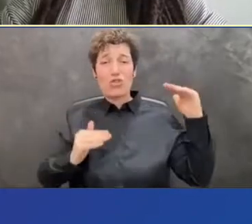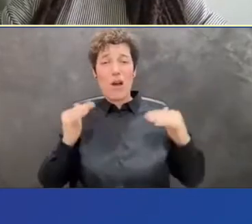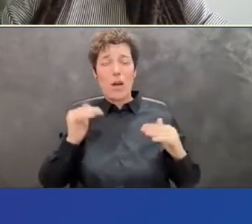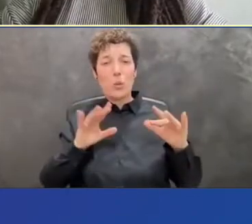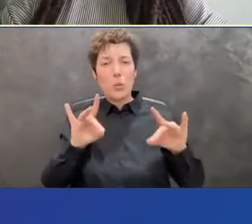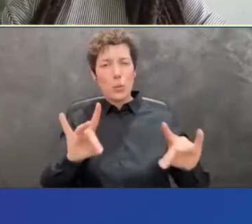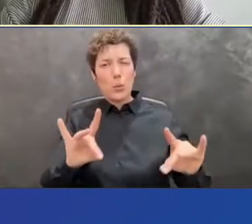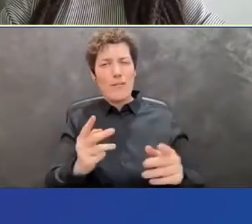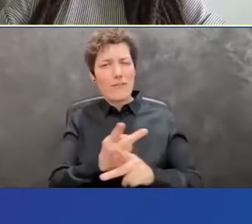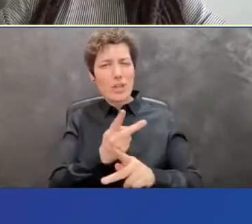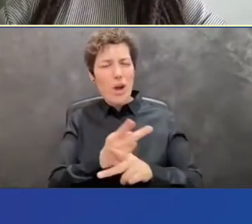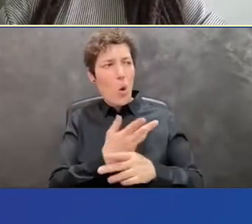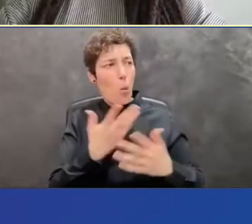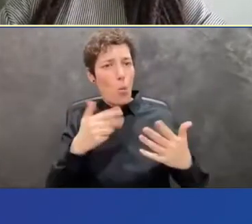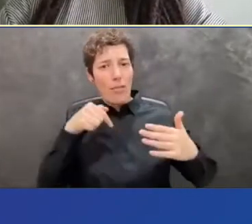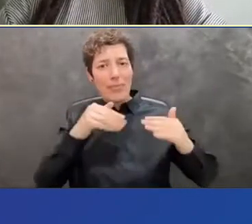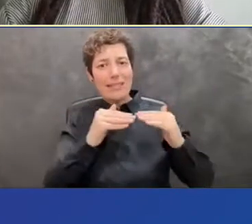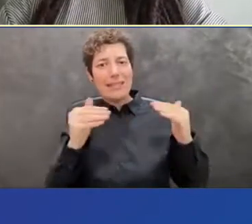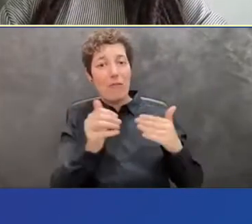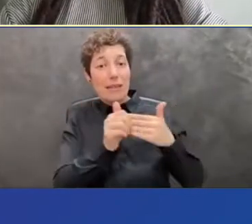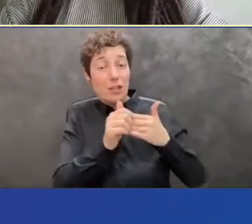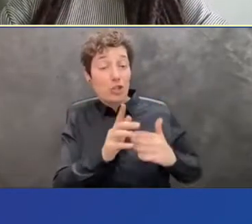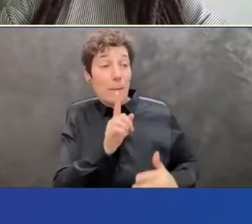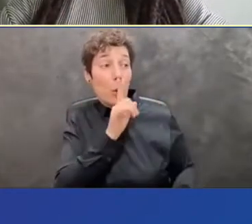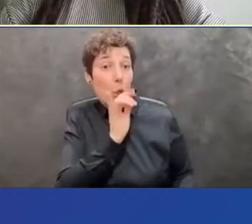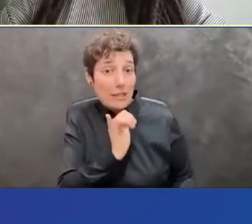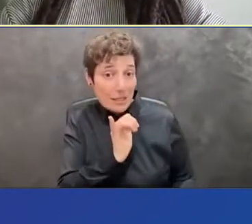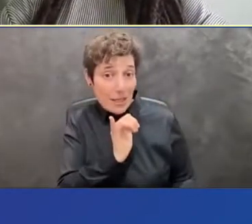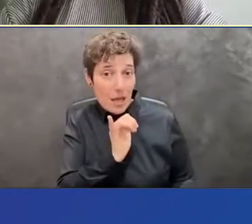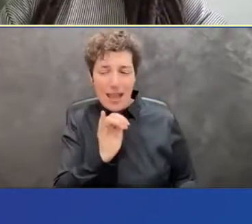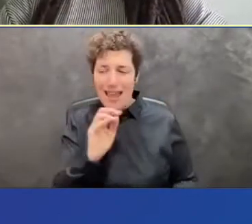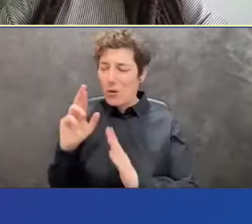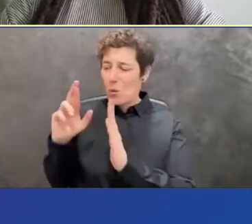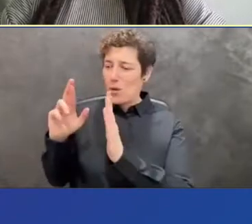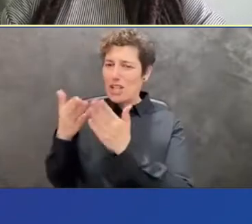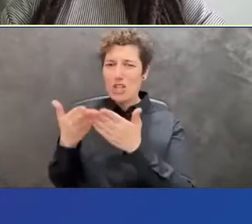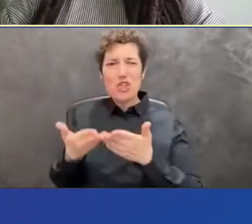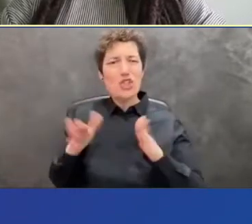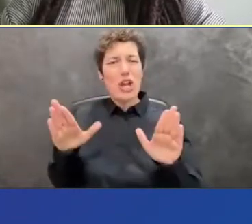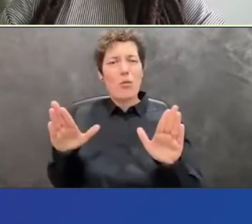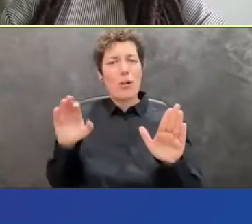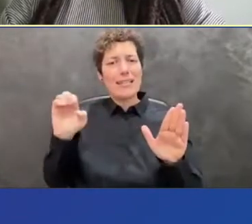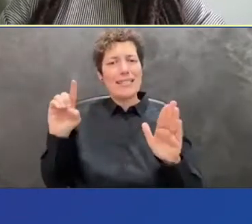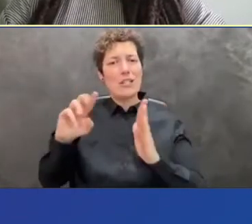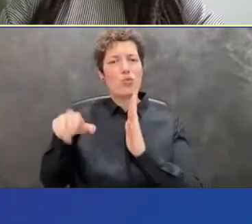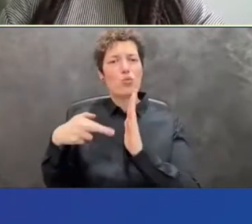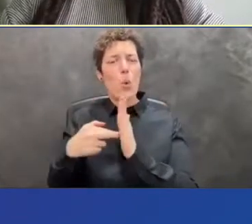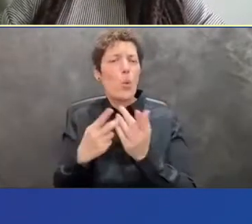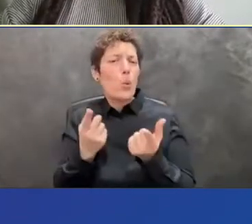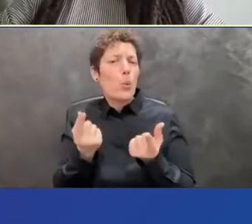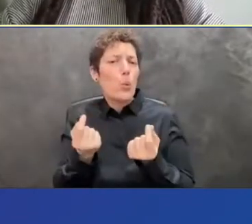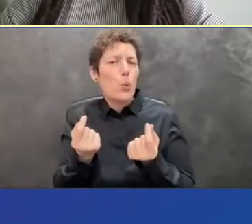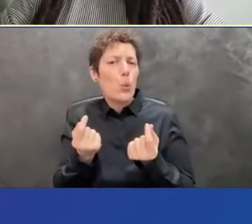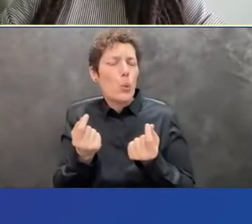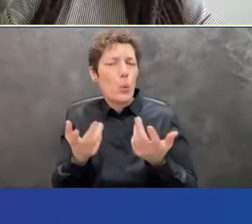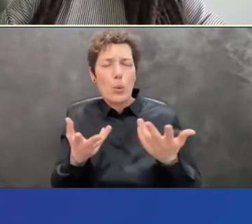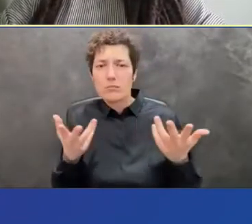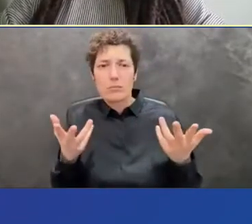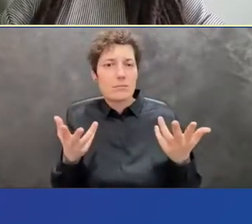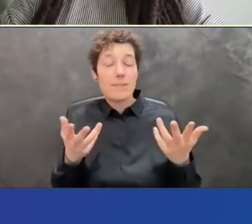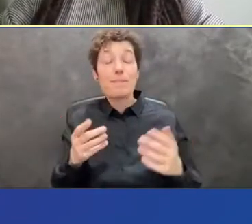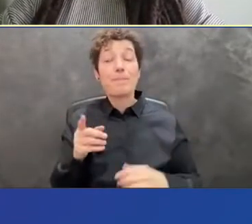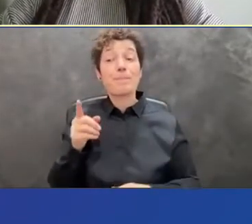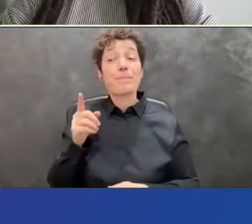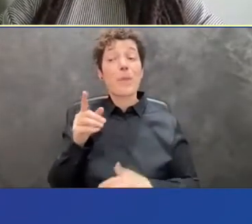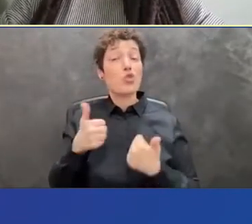but also what really is the role of an executive director. The challenge there is that the